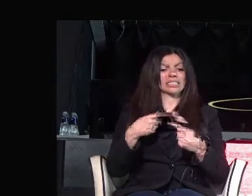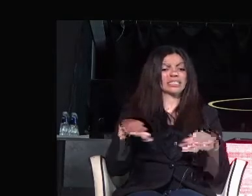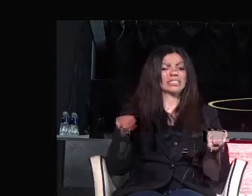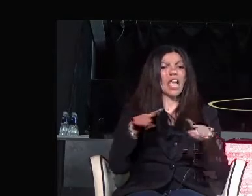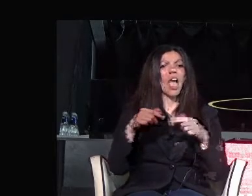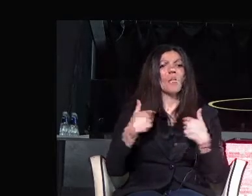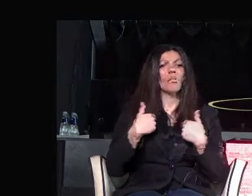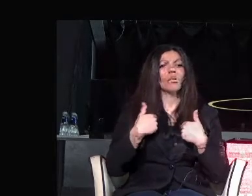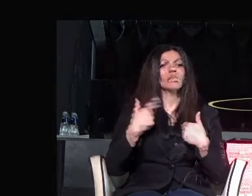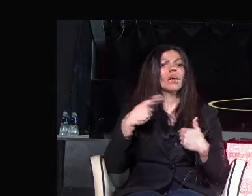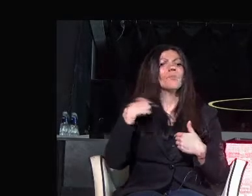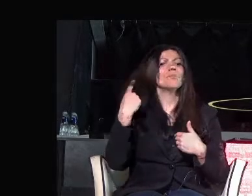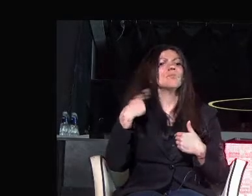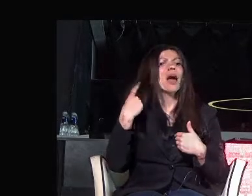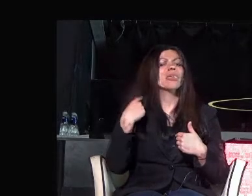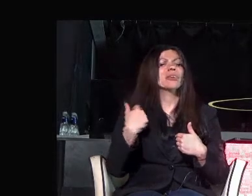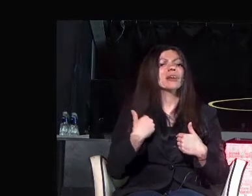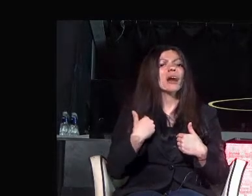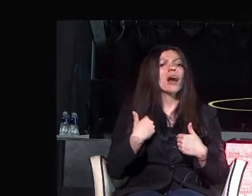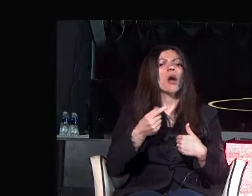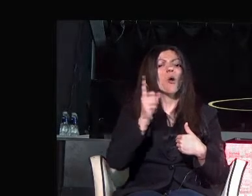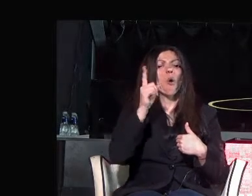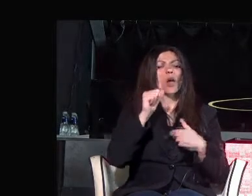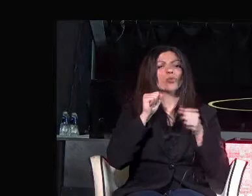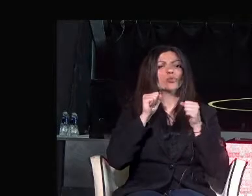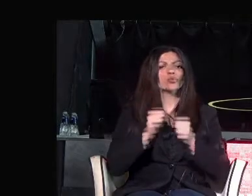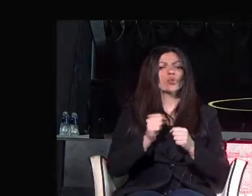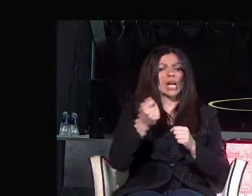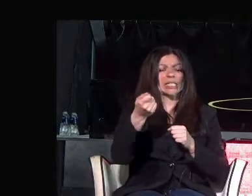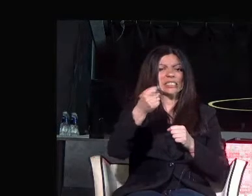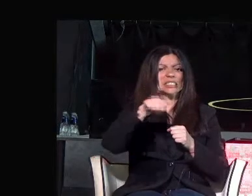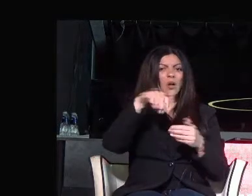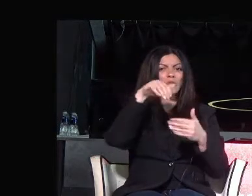alone when without realizing in